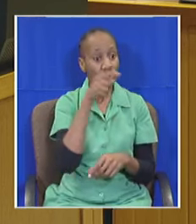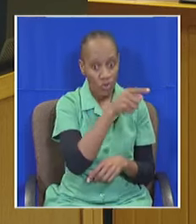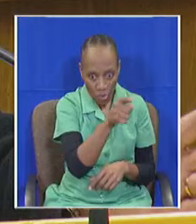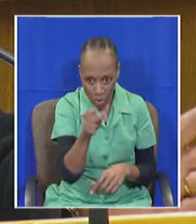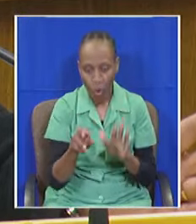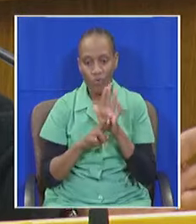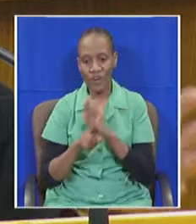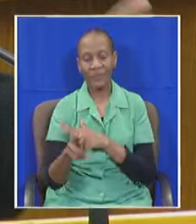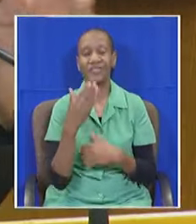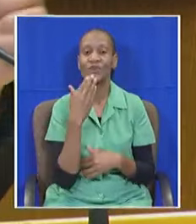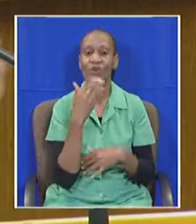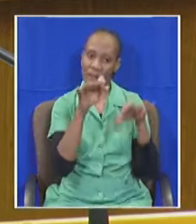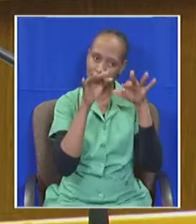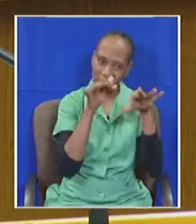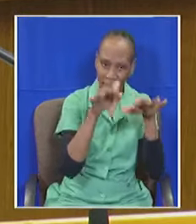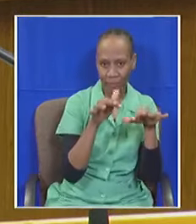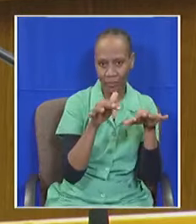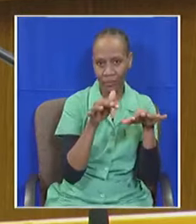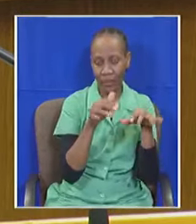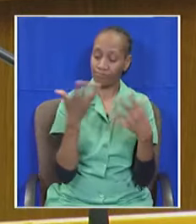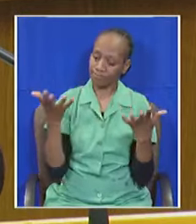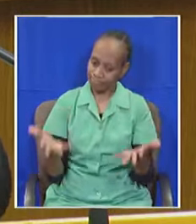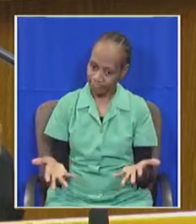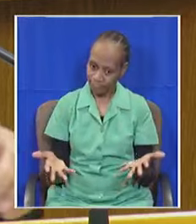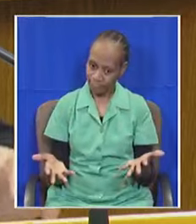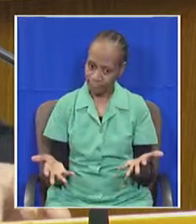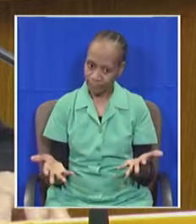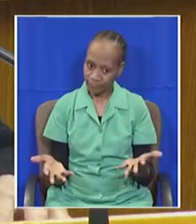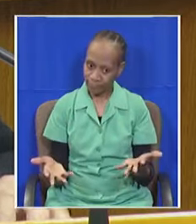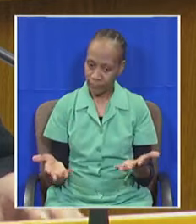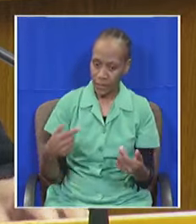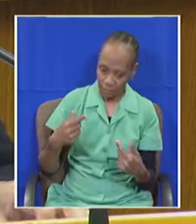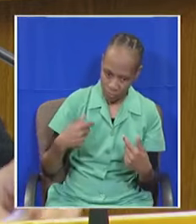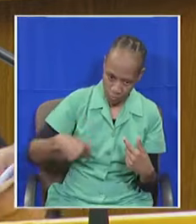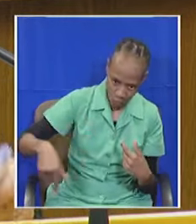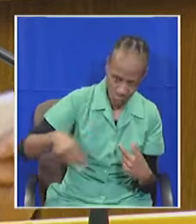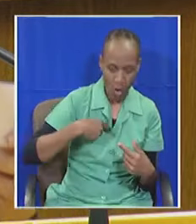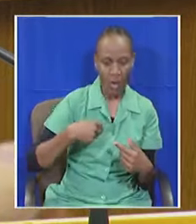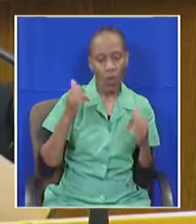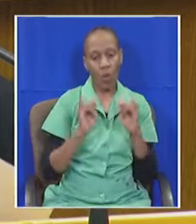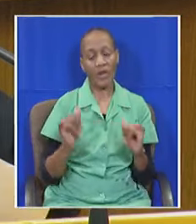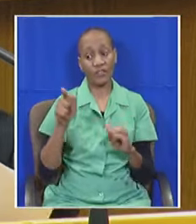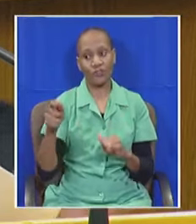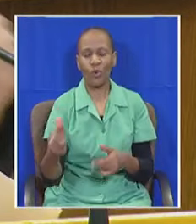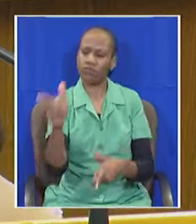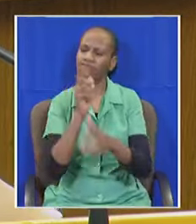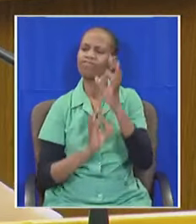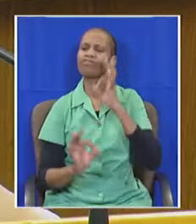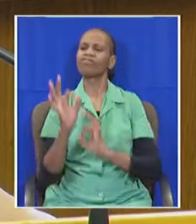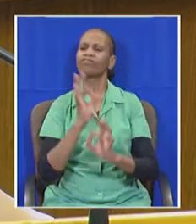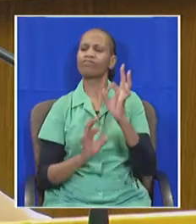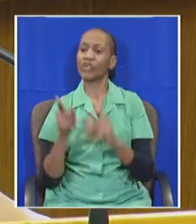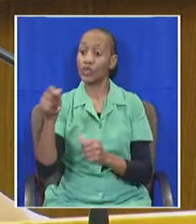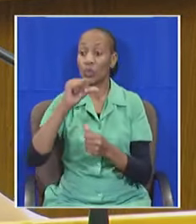your people. And therefore, we need you to tell us as